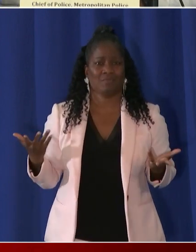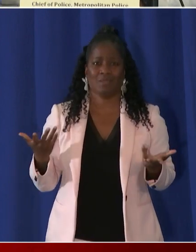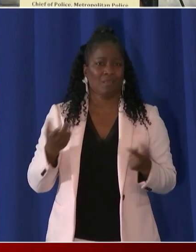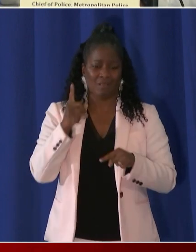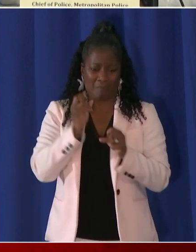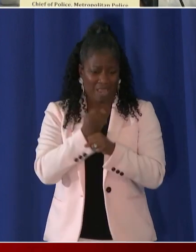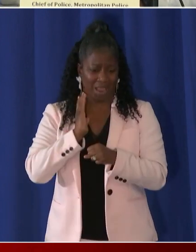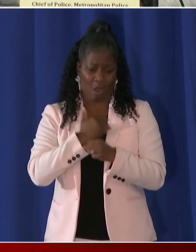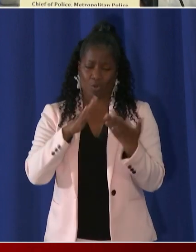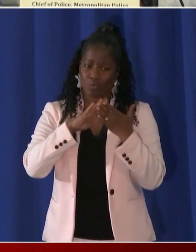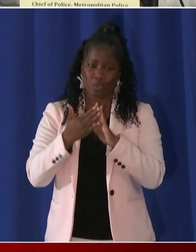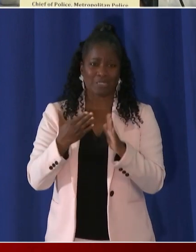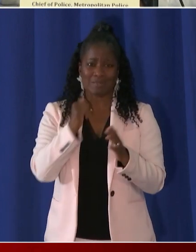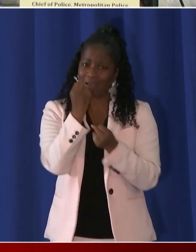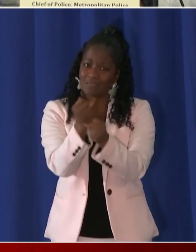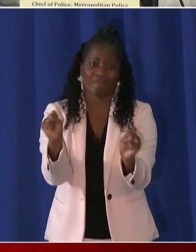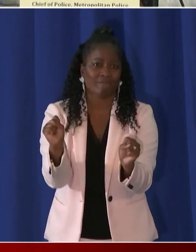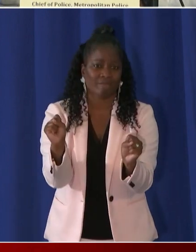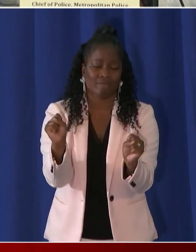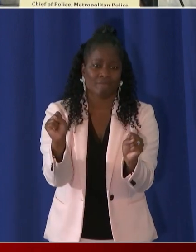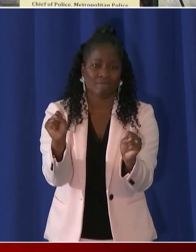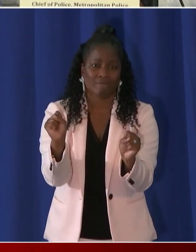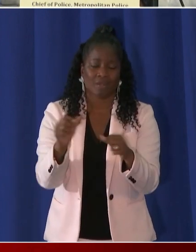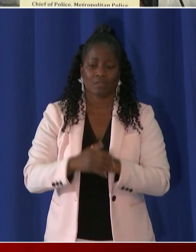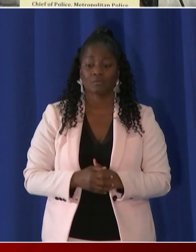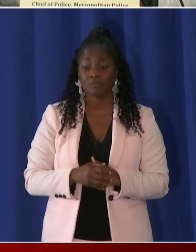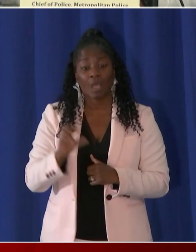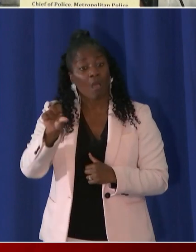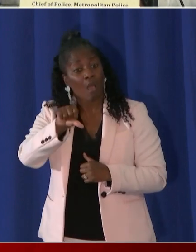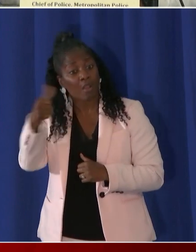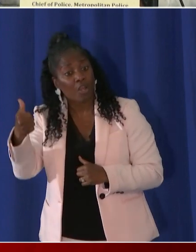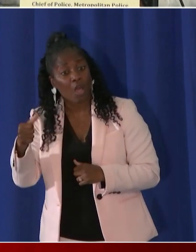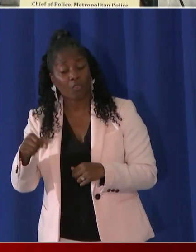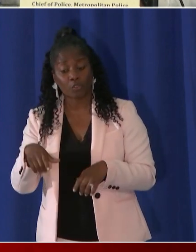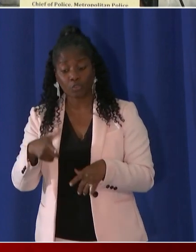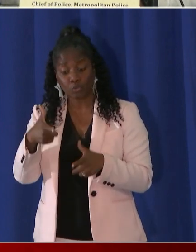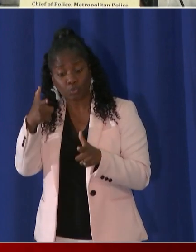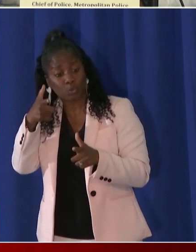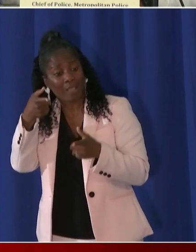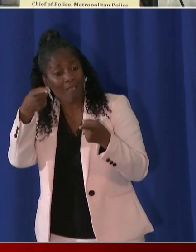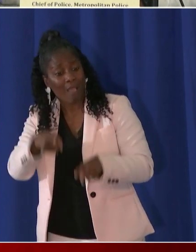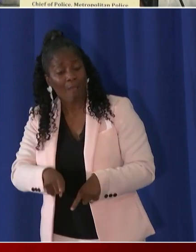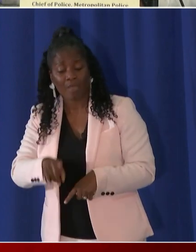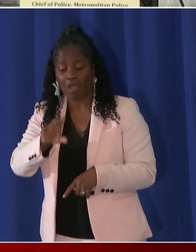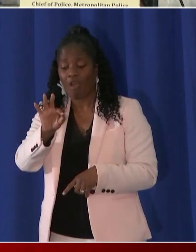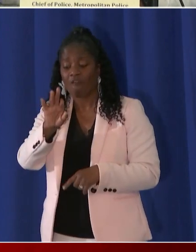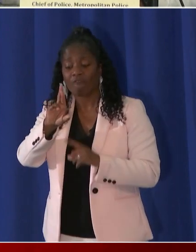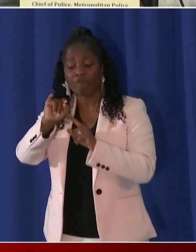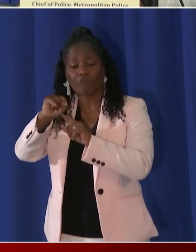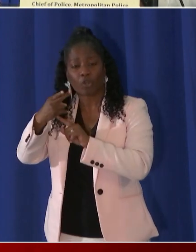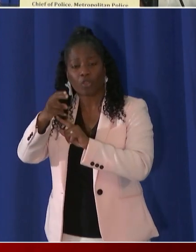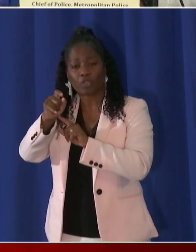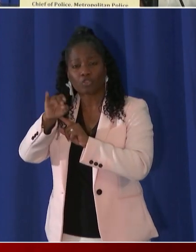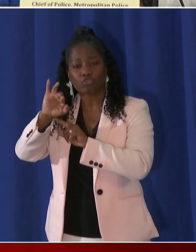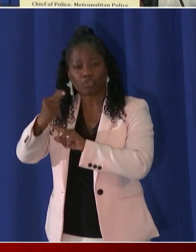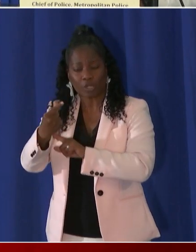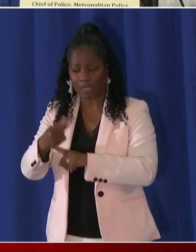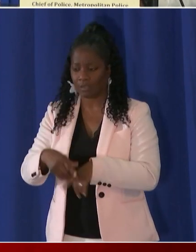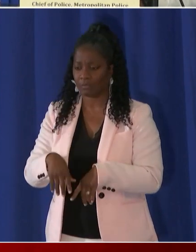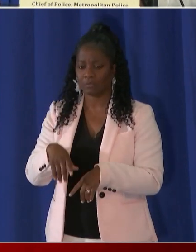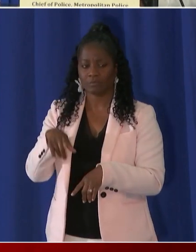communities unsafe. There was another shooting that occurred over on First Sterling Street. There was a guy who was there, a